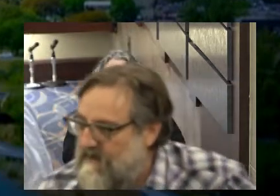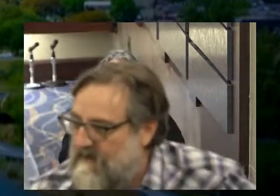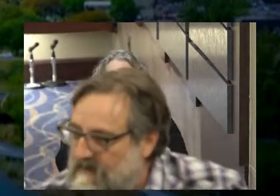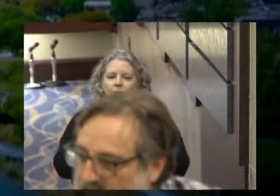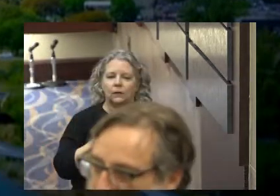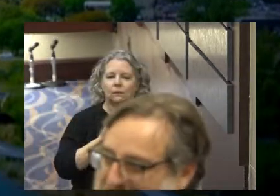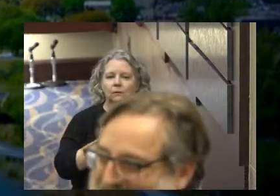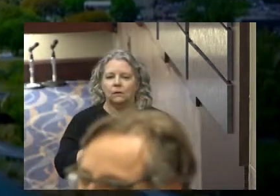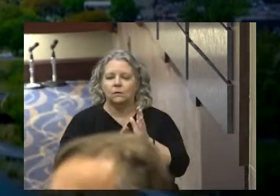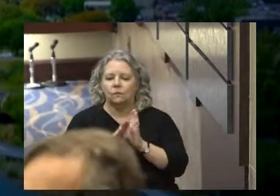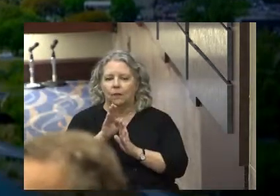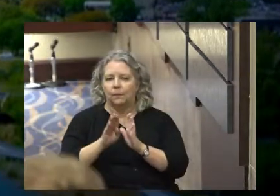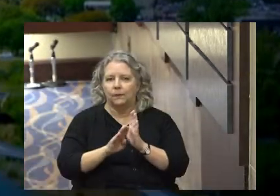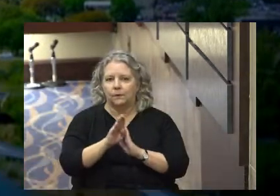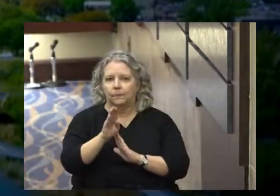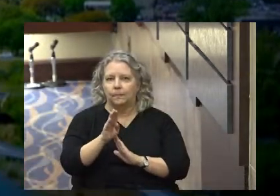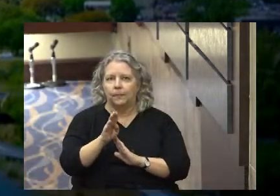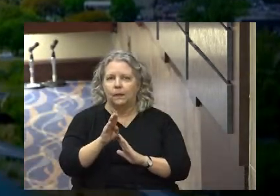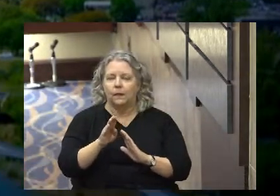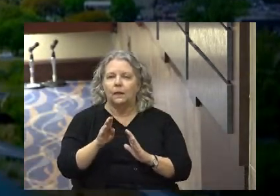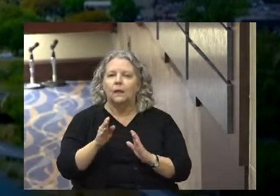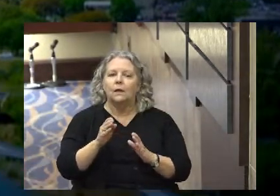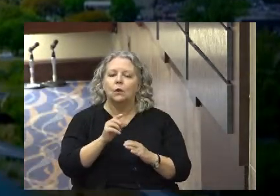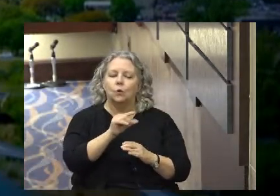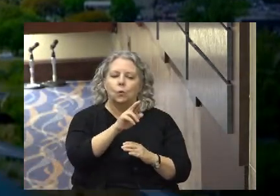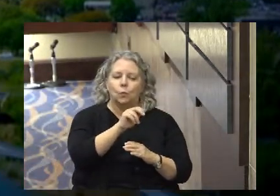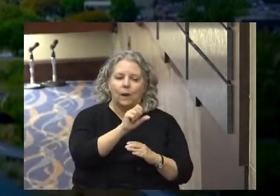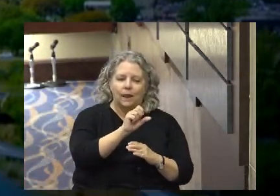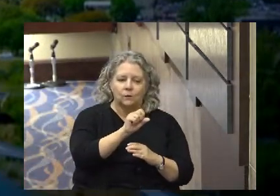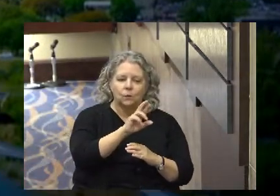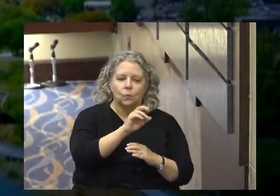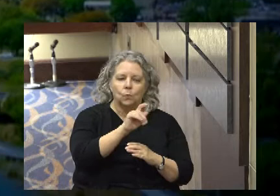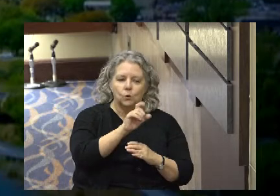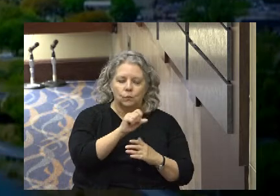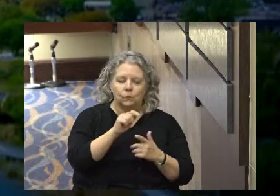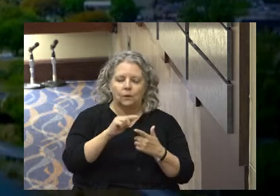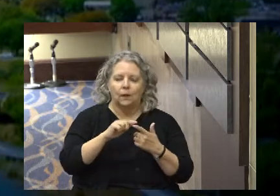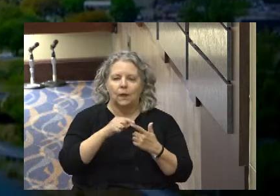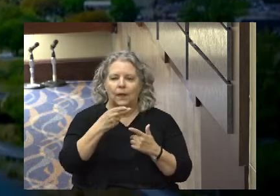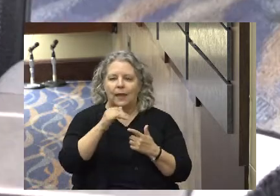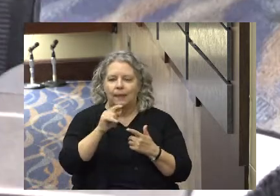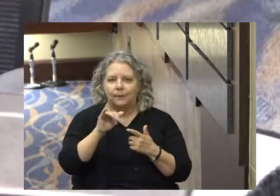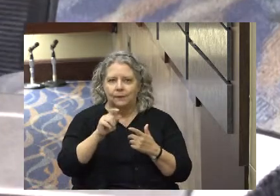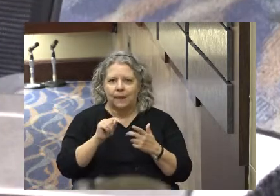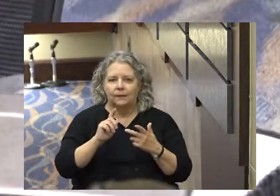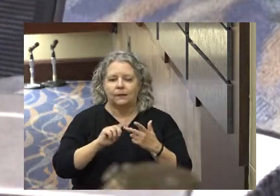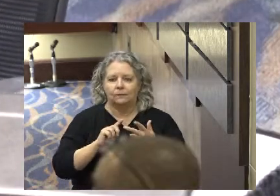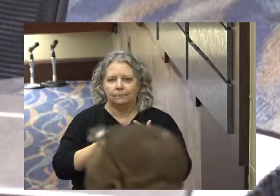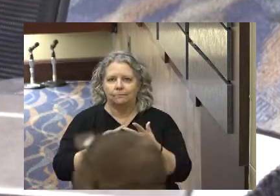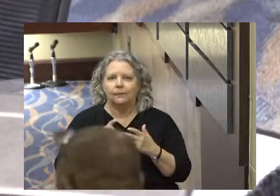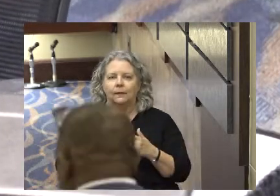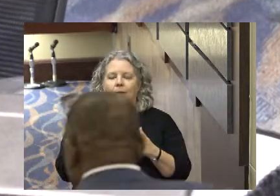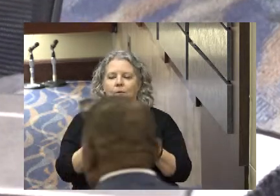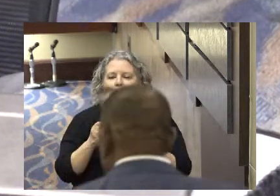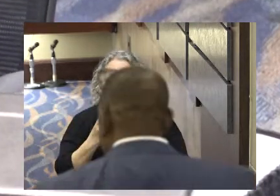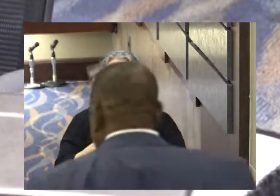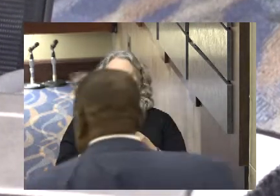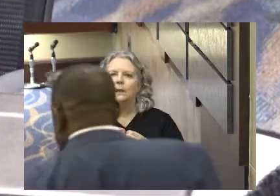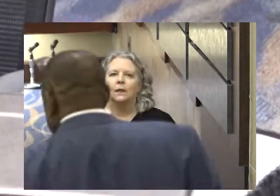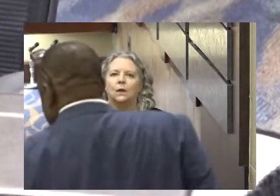You will hear from Grassroots first, followed by Habitat, and then NeighborWorks. They will provide you with an overview of their